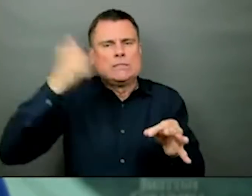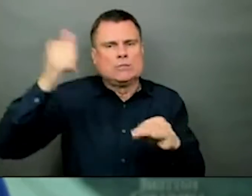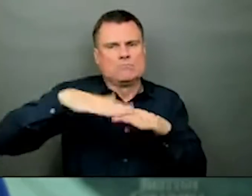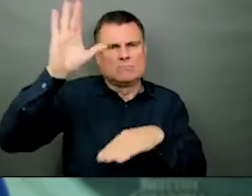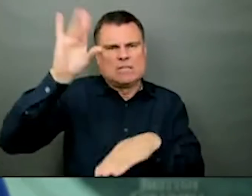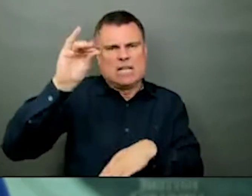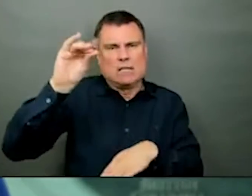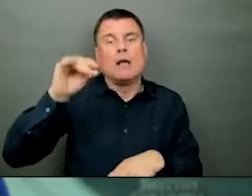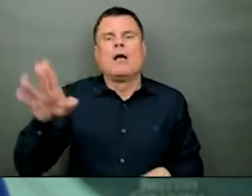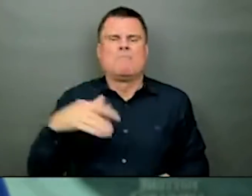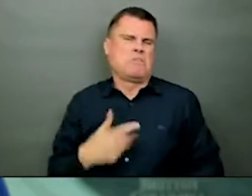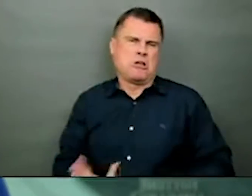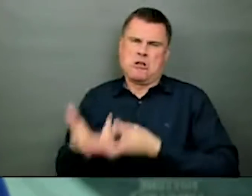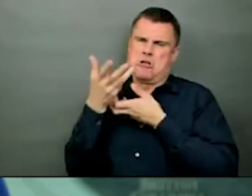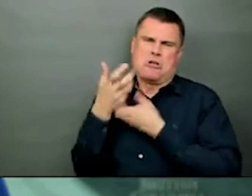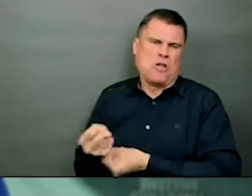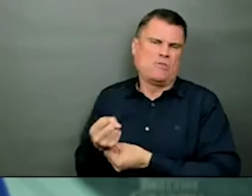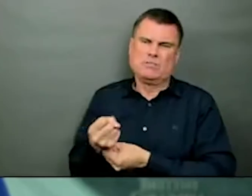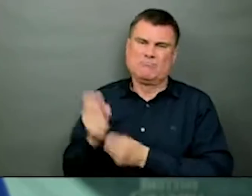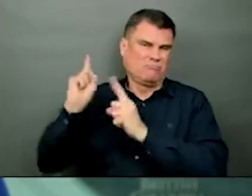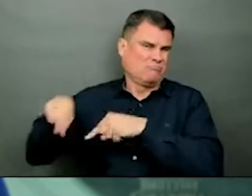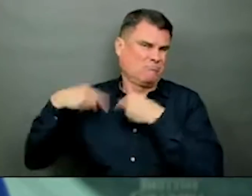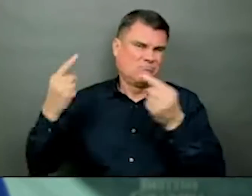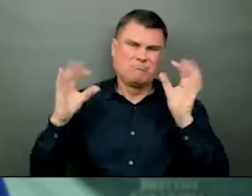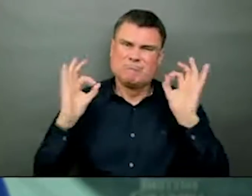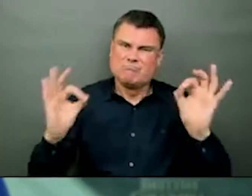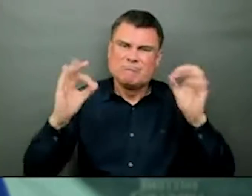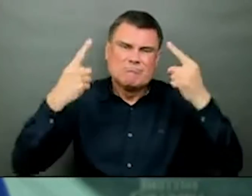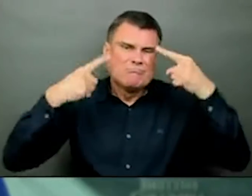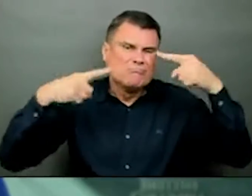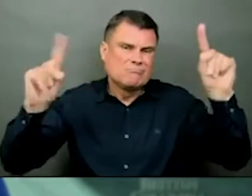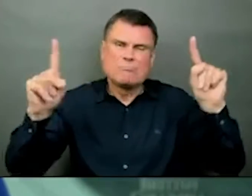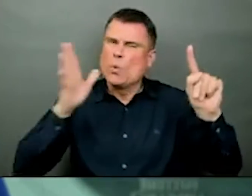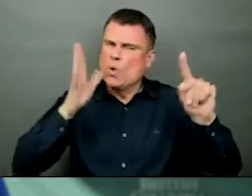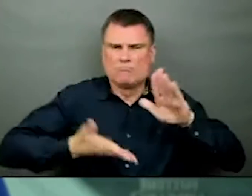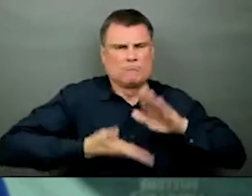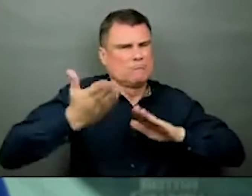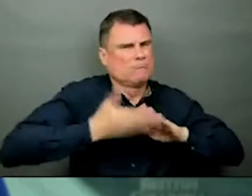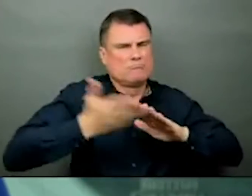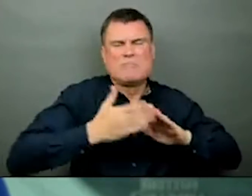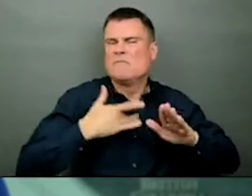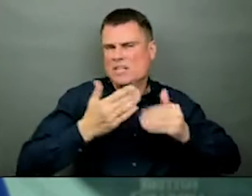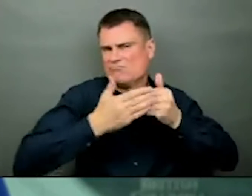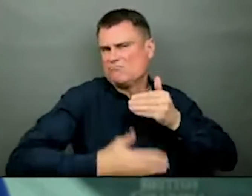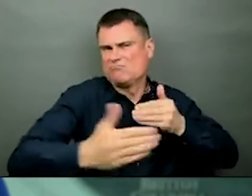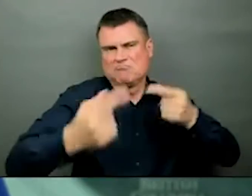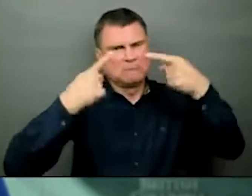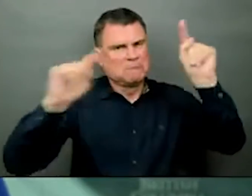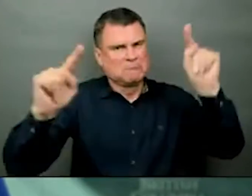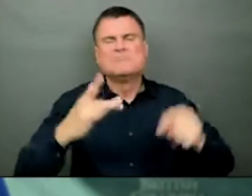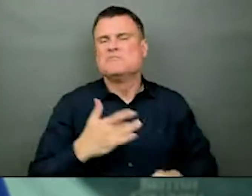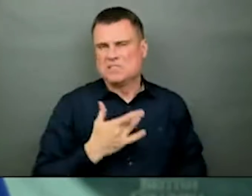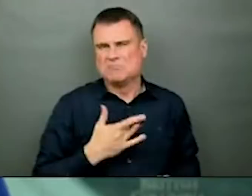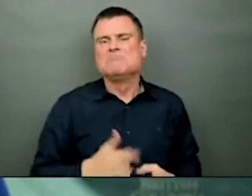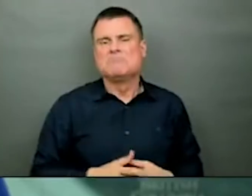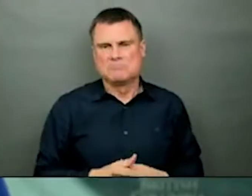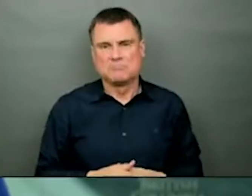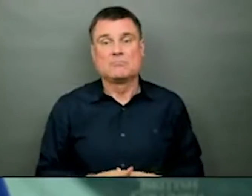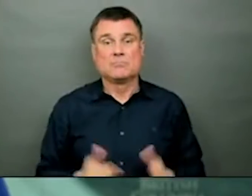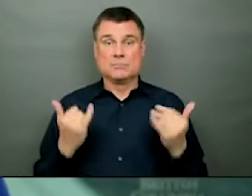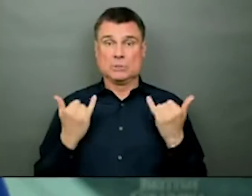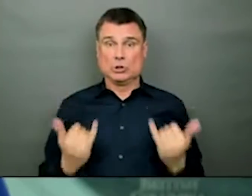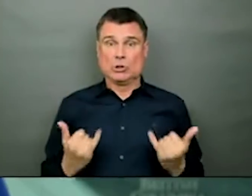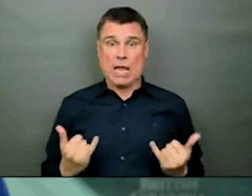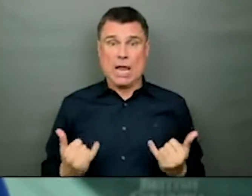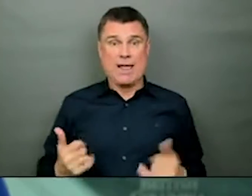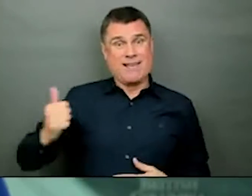making every effort to do that well and effectively. The Prime Minister today talked about the amount of vaccine coming to British Columbia,